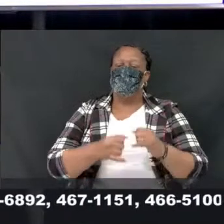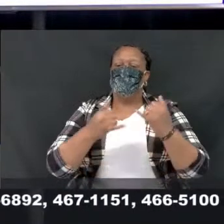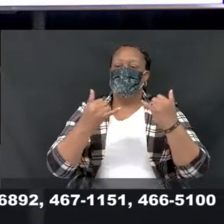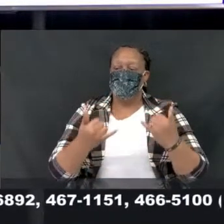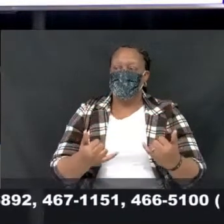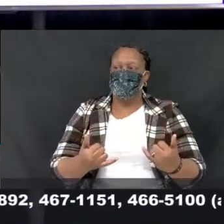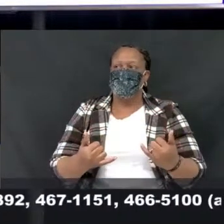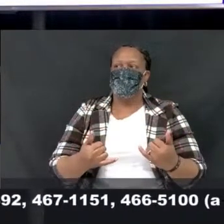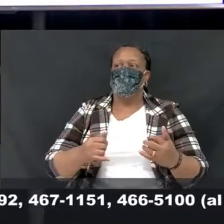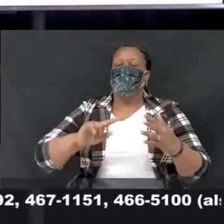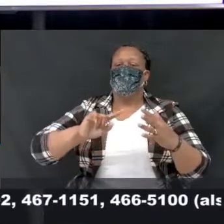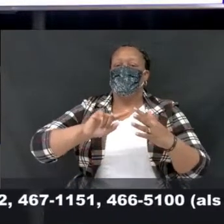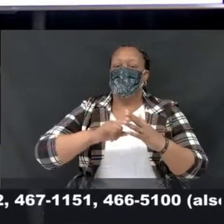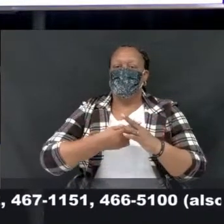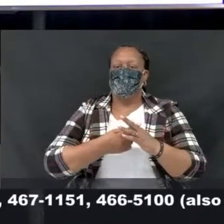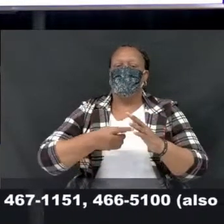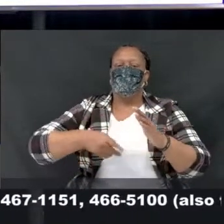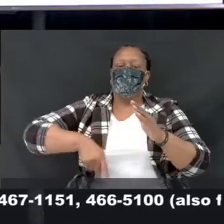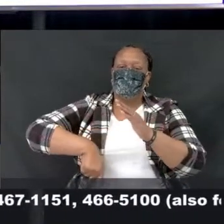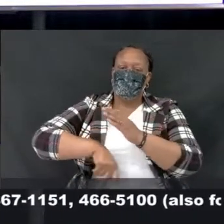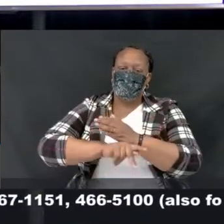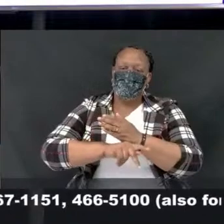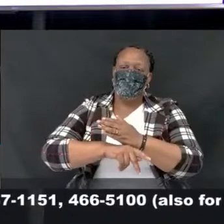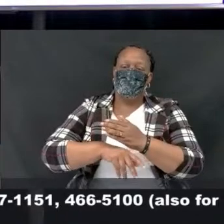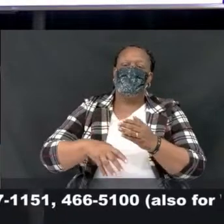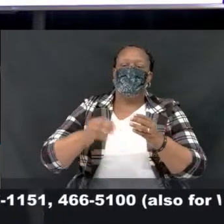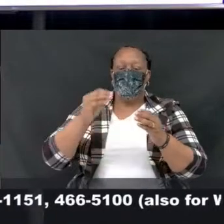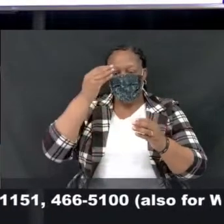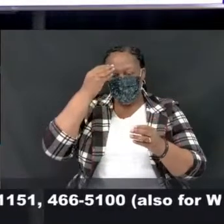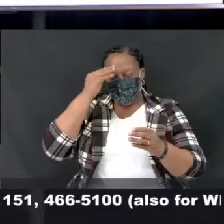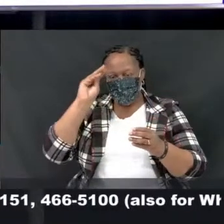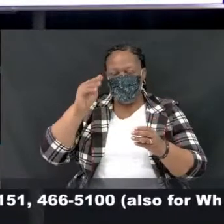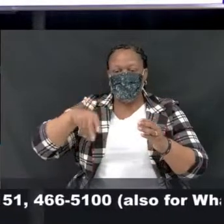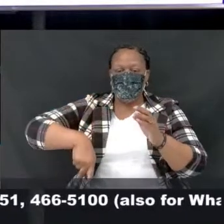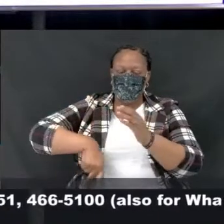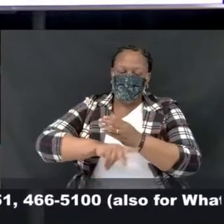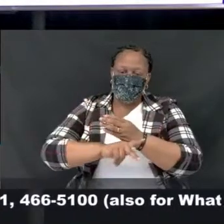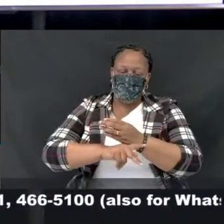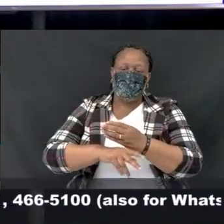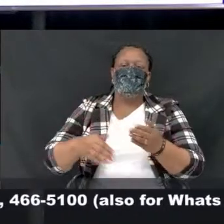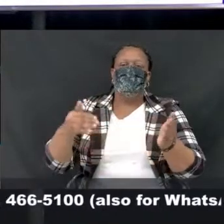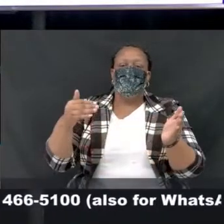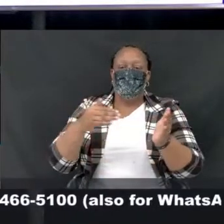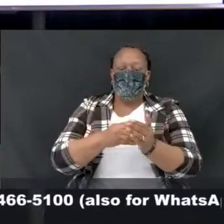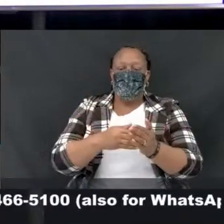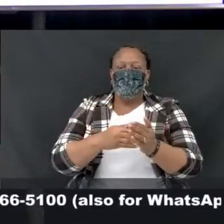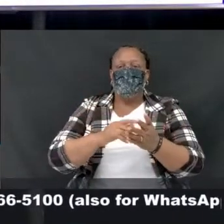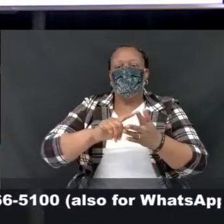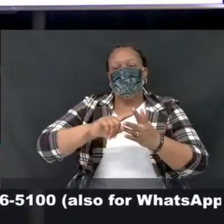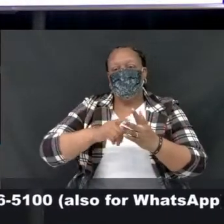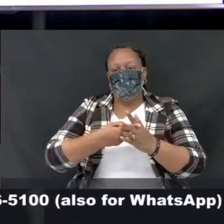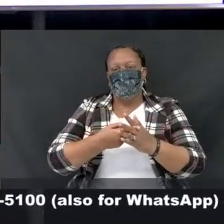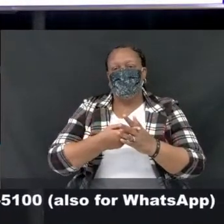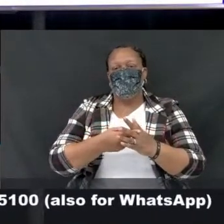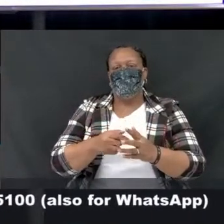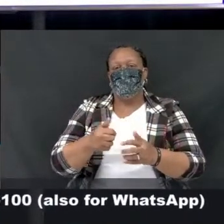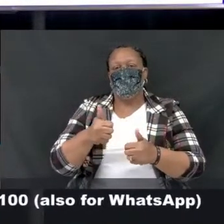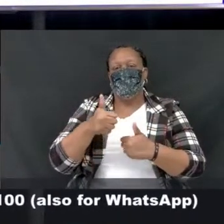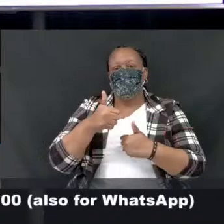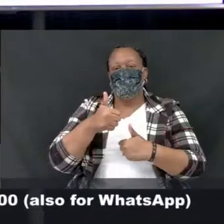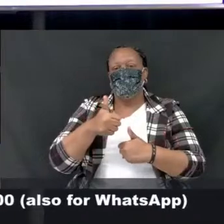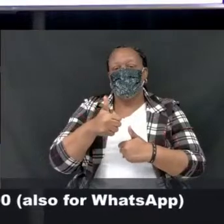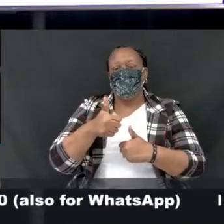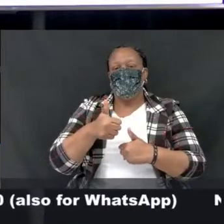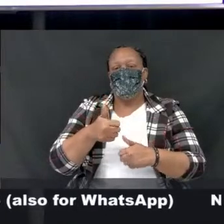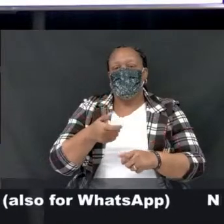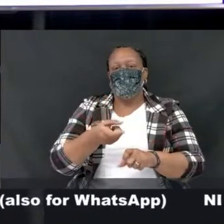resumption of the St. Kitts Nevis Football Senior Men's St. Kitts Association Senior Men's Football League effective